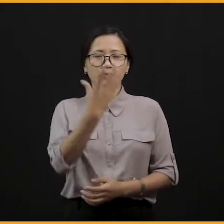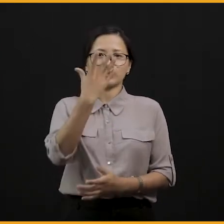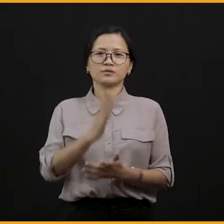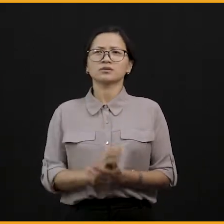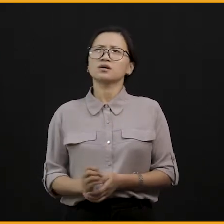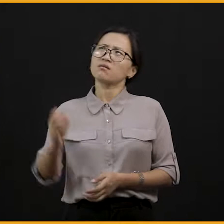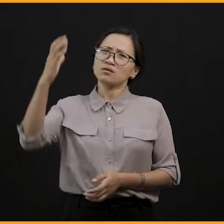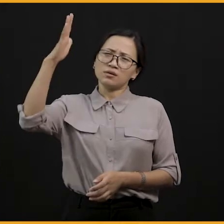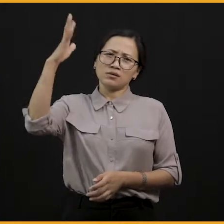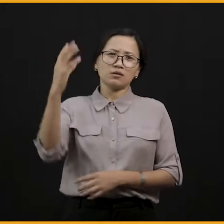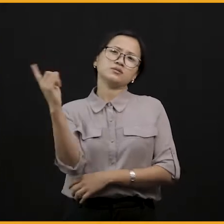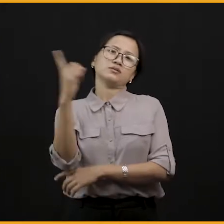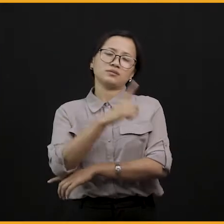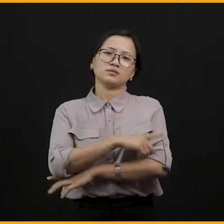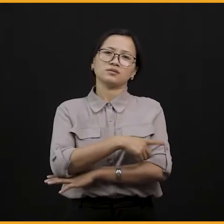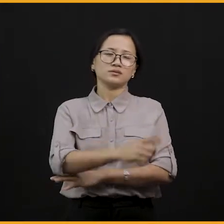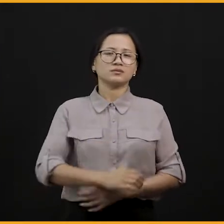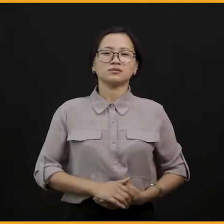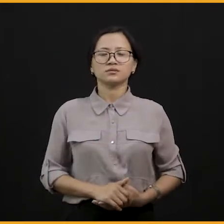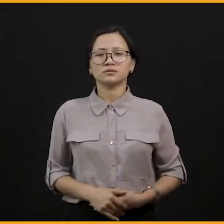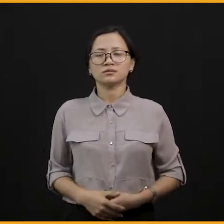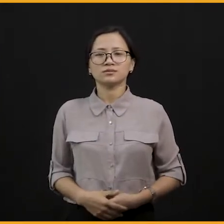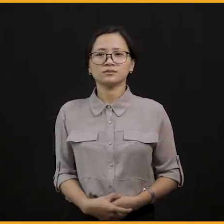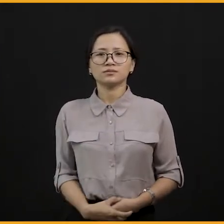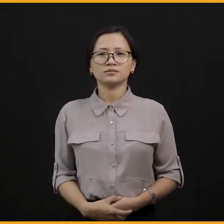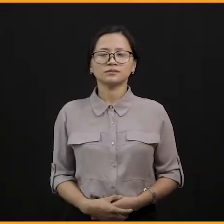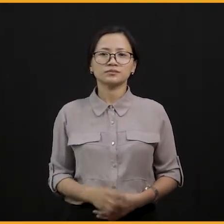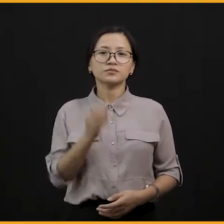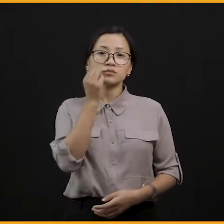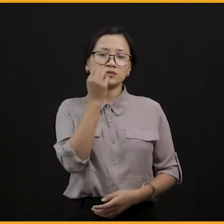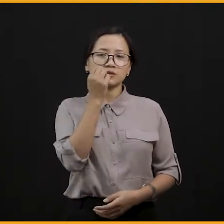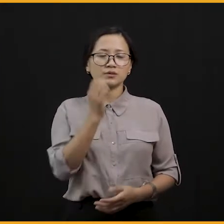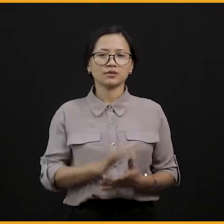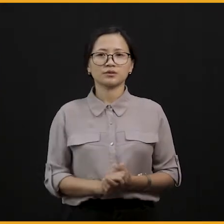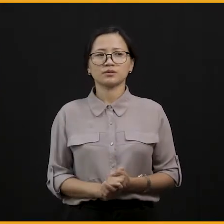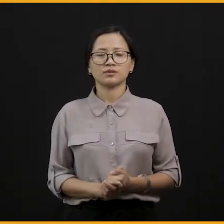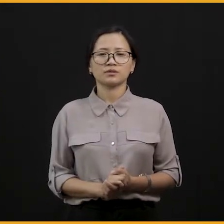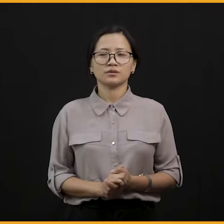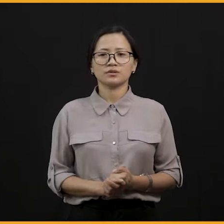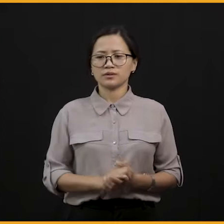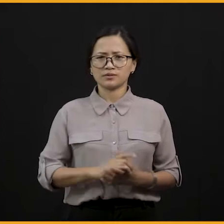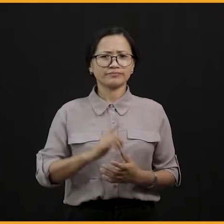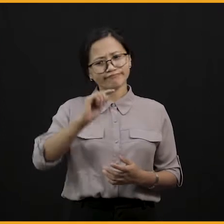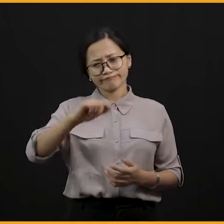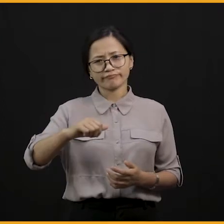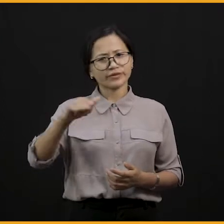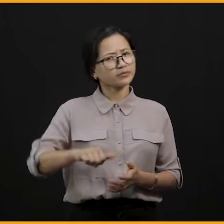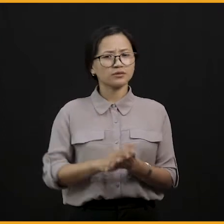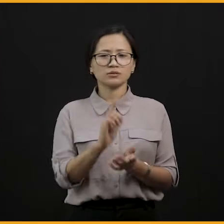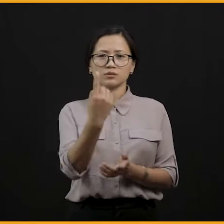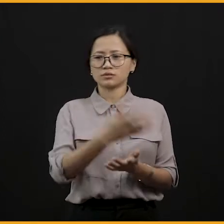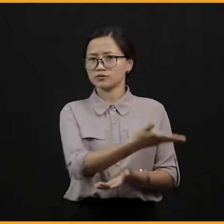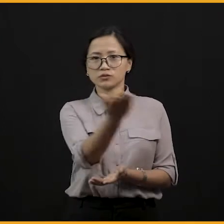sunny day, okay? It was a sunny day. So Vetso, like any one of you, Vetso, like he said